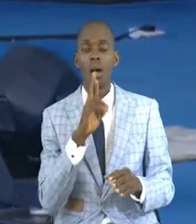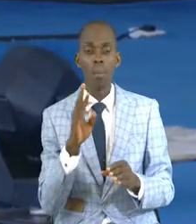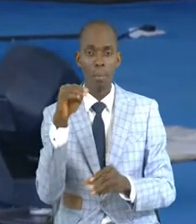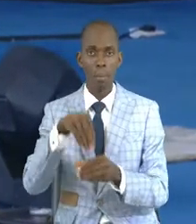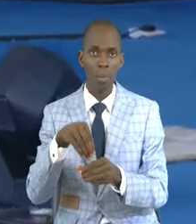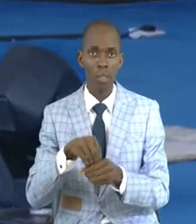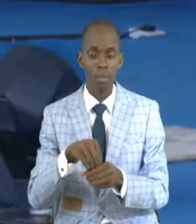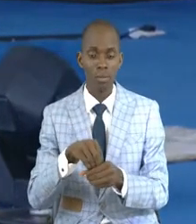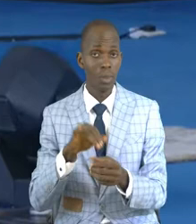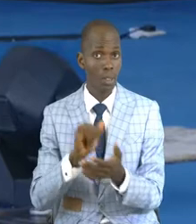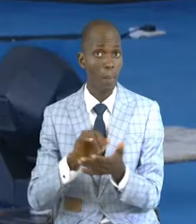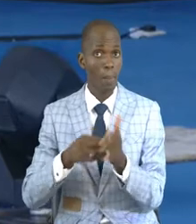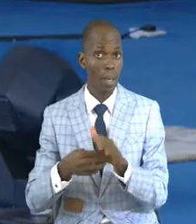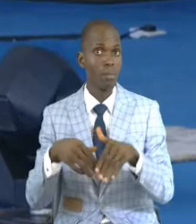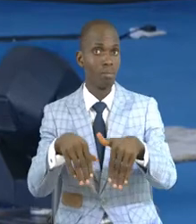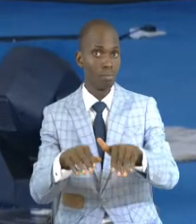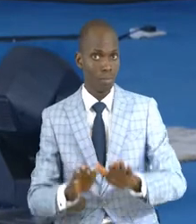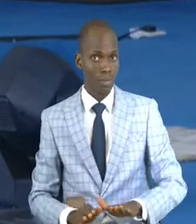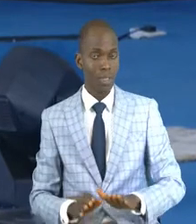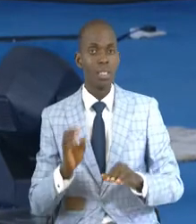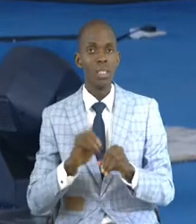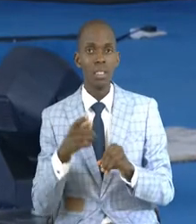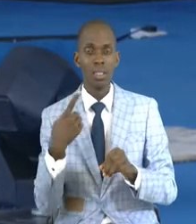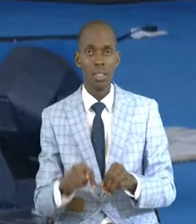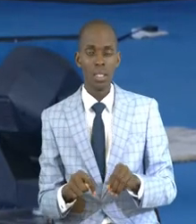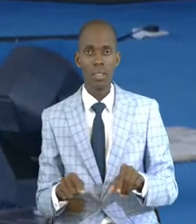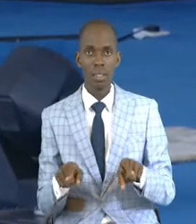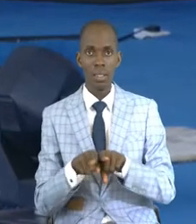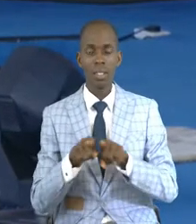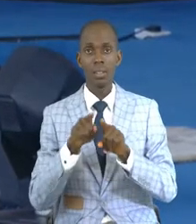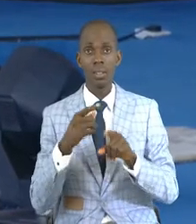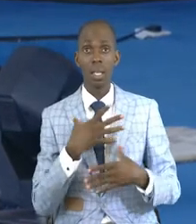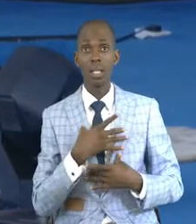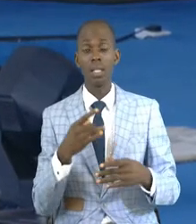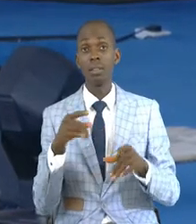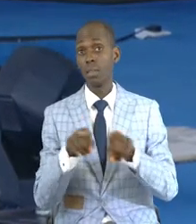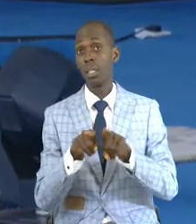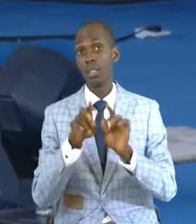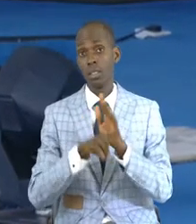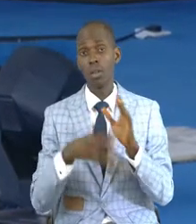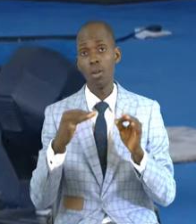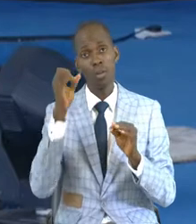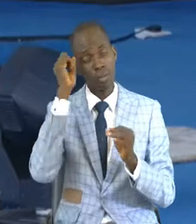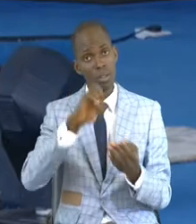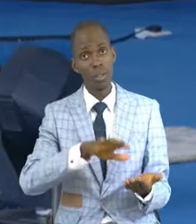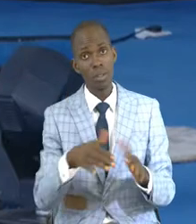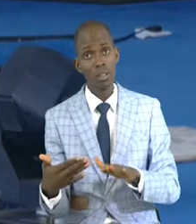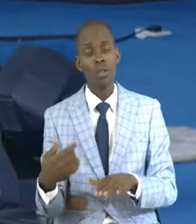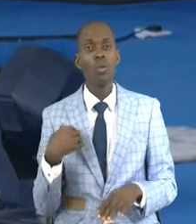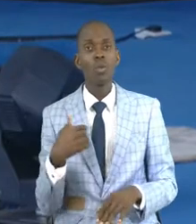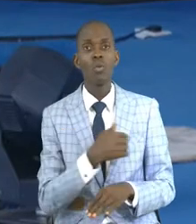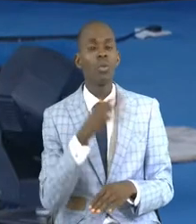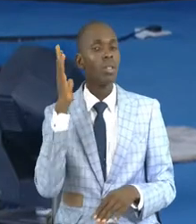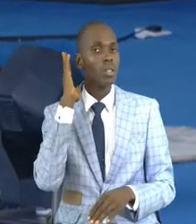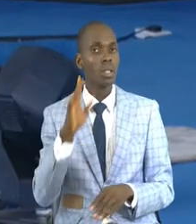burial, in the likeness of his death, we shall be also in the likeness